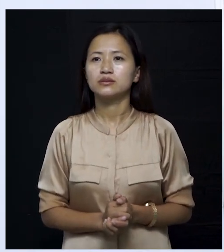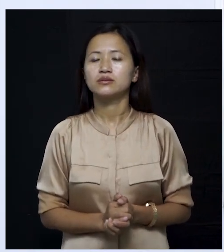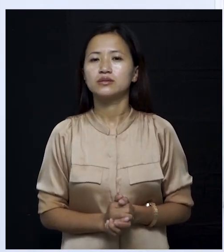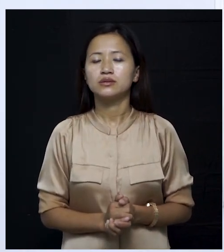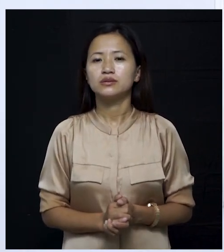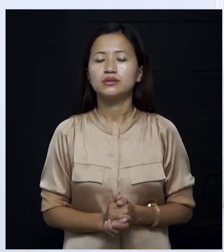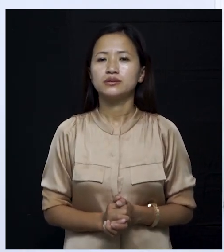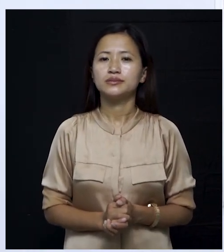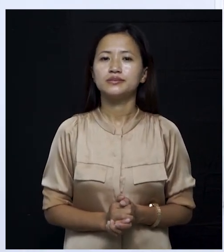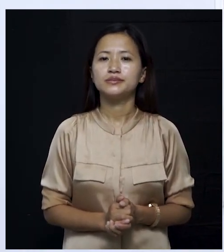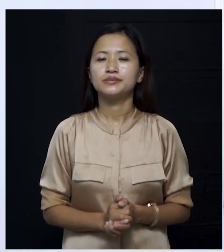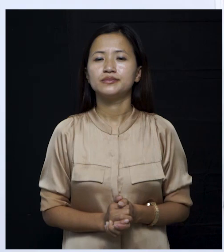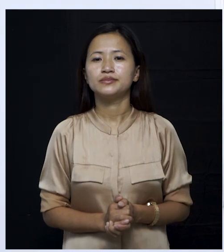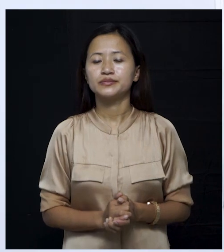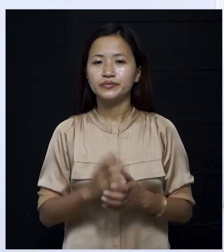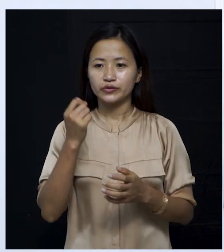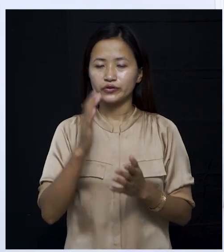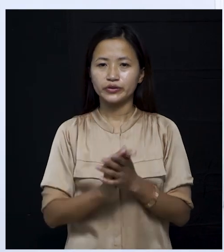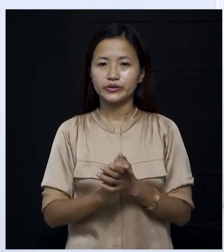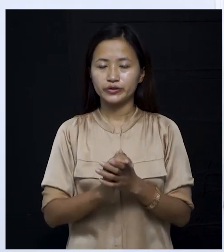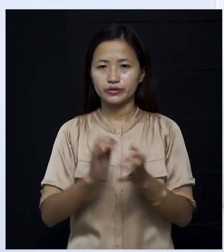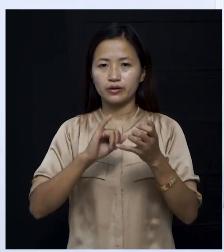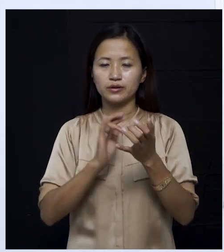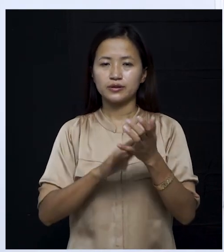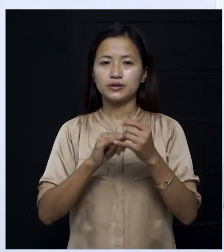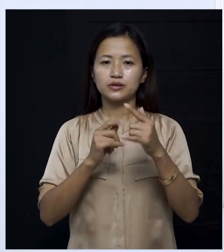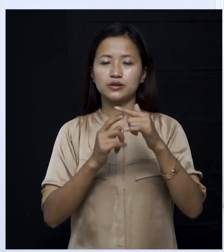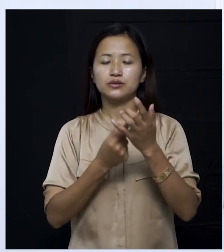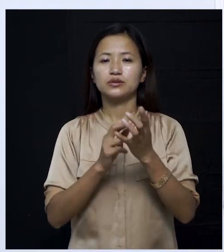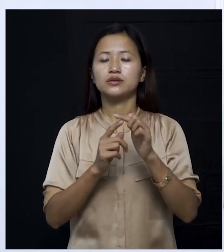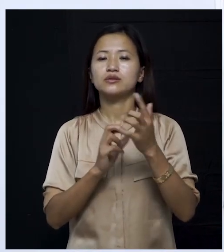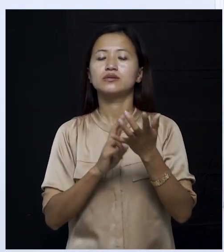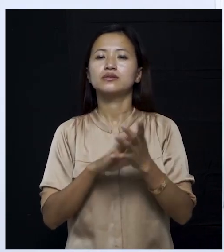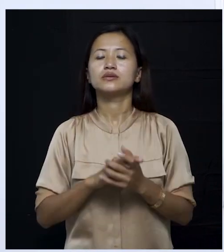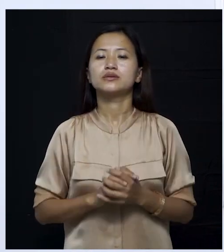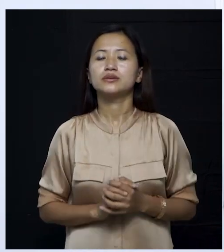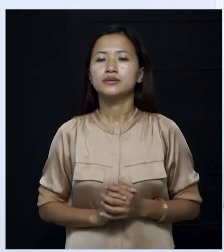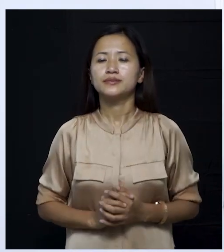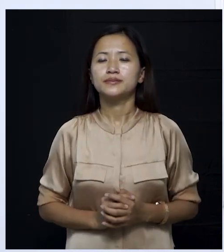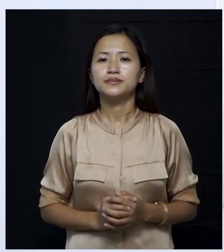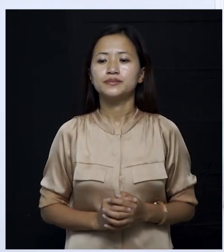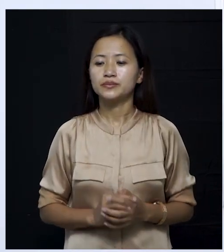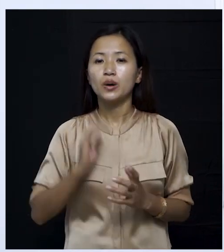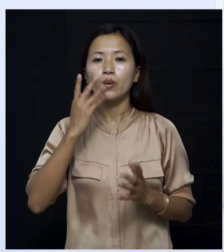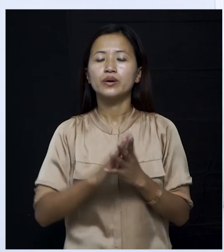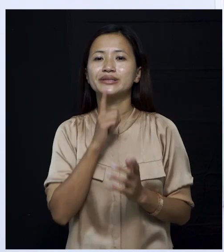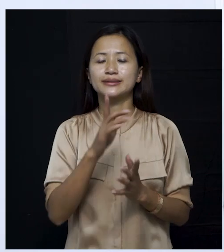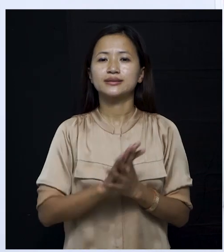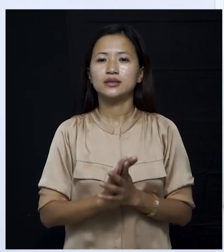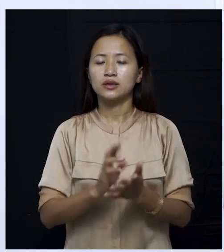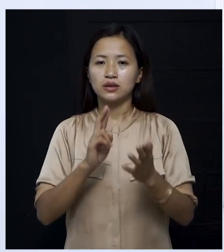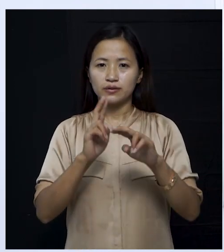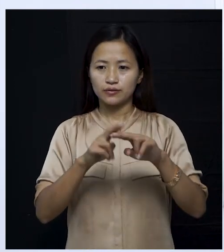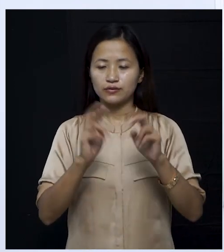the formal financial institution. Let's start with that. Okay, now here when we say